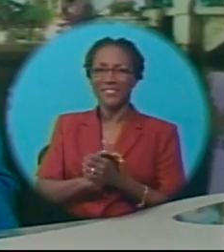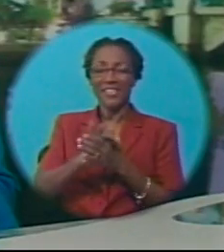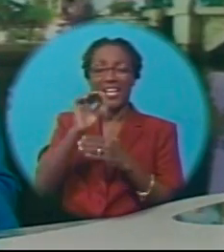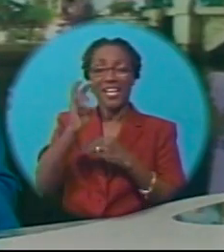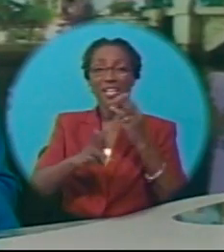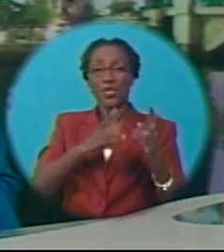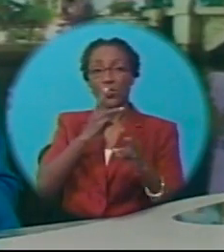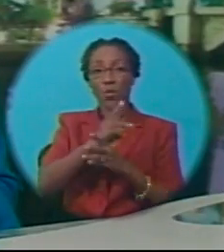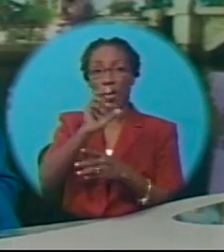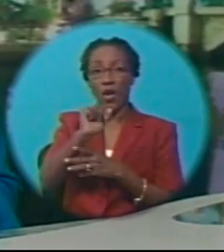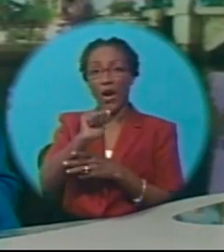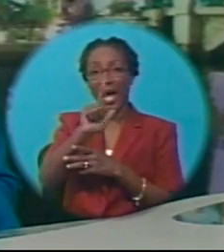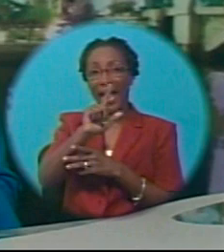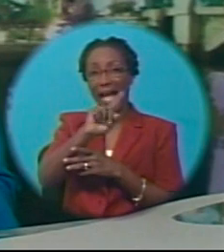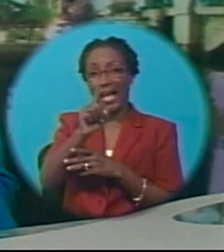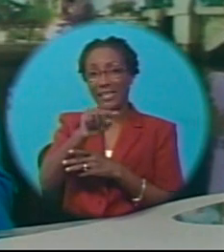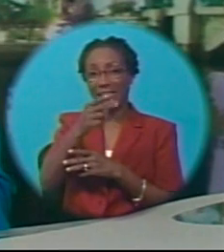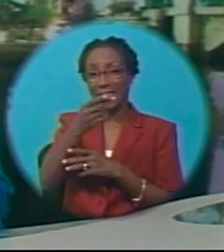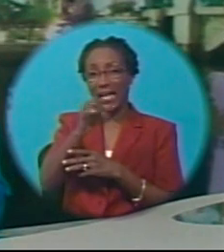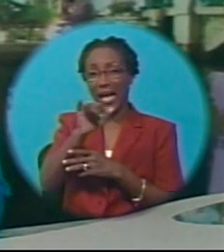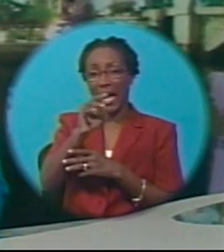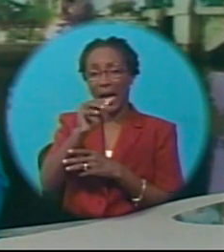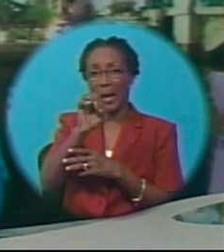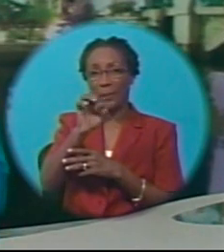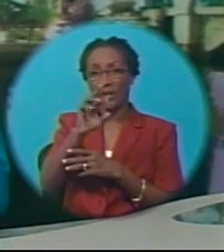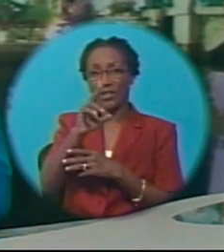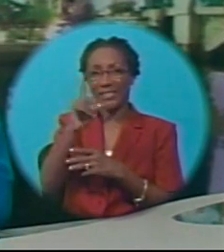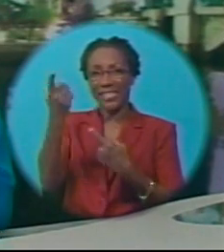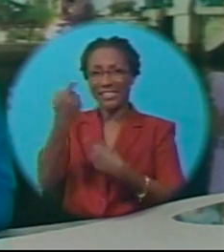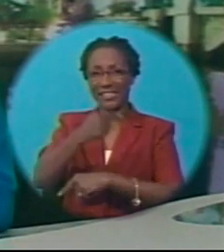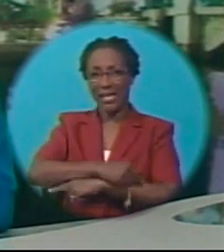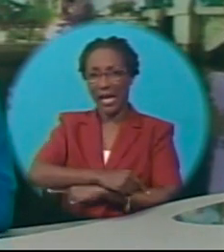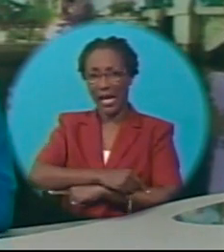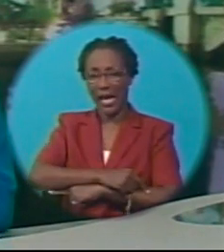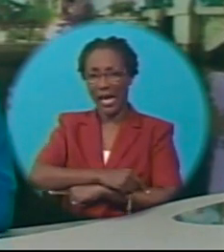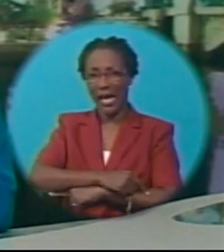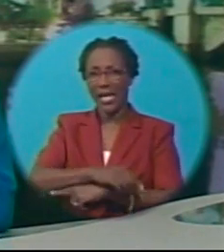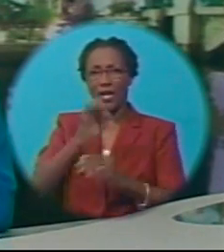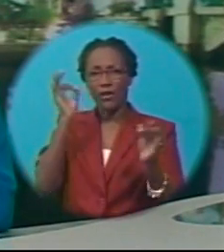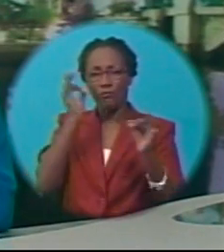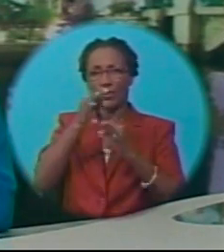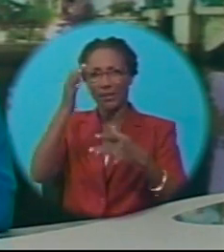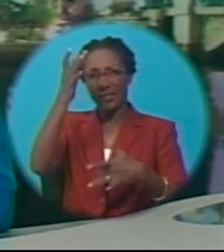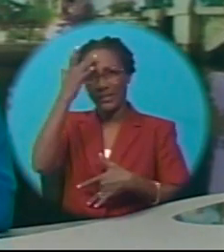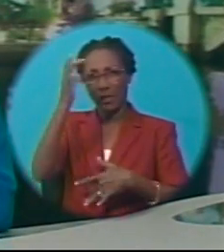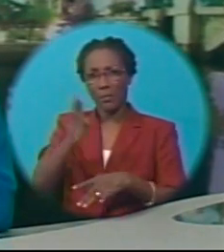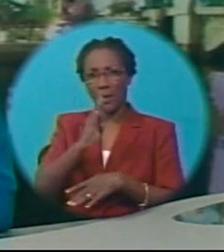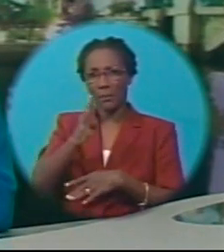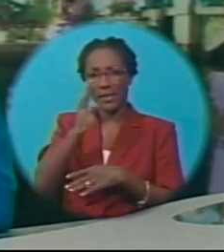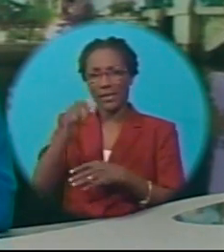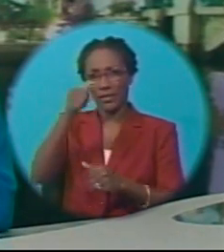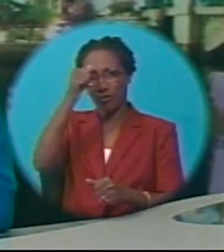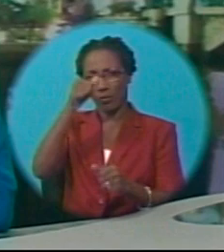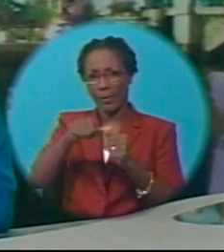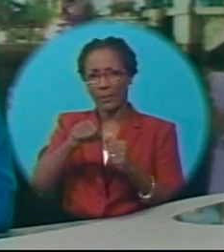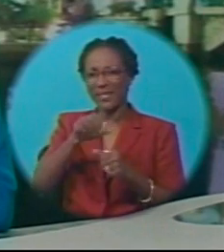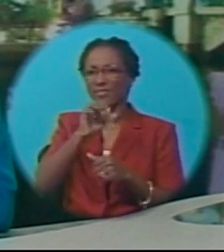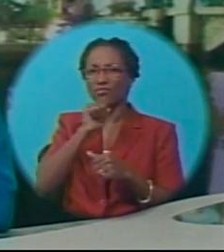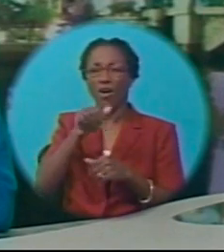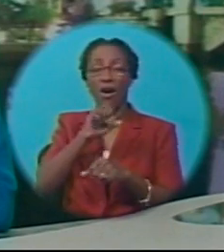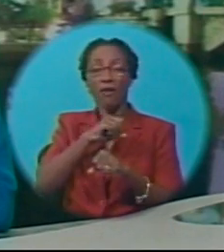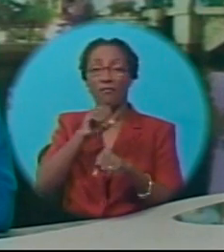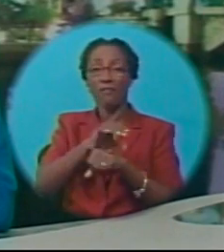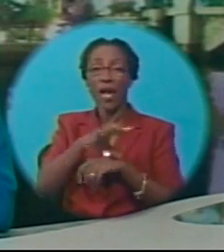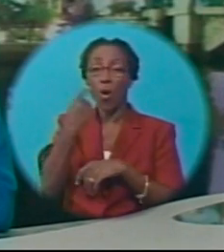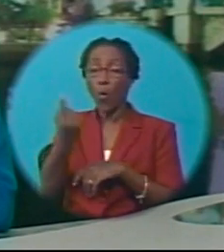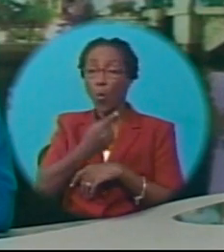World Alzheimer's Day, and as focus is placed on the disease, Barbadians are being reminded it does not only affect the elderly.